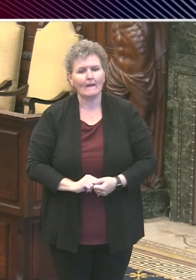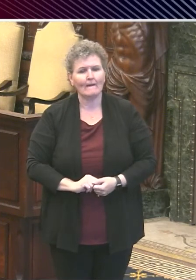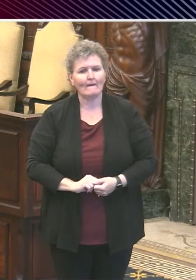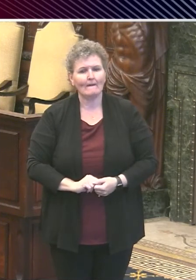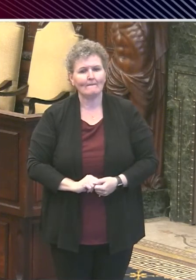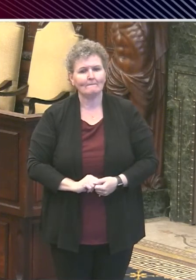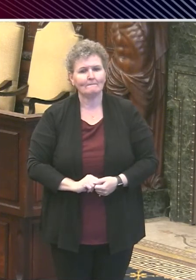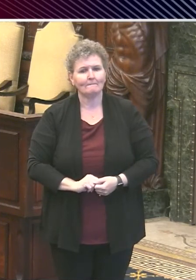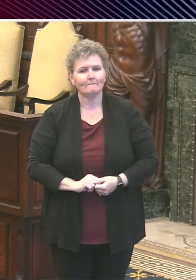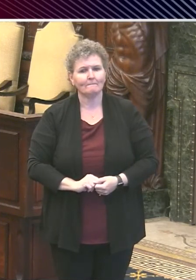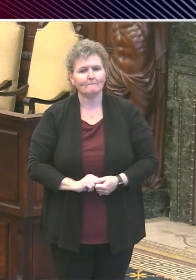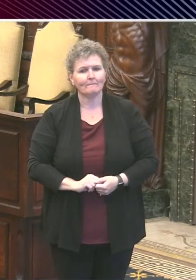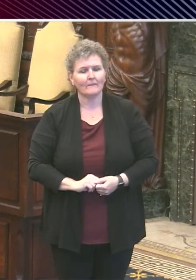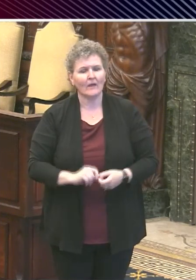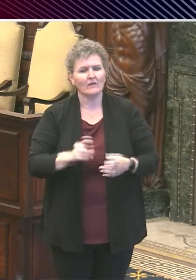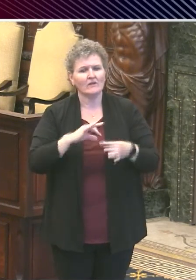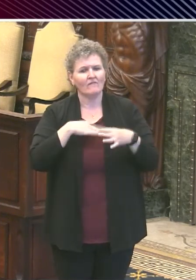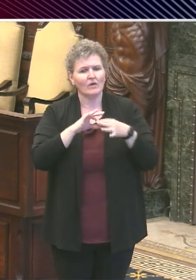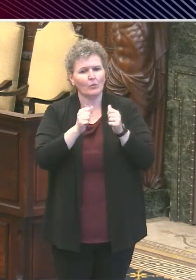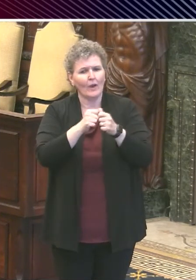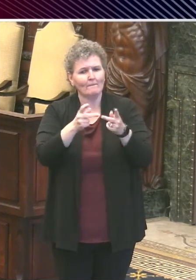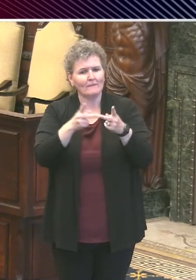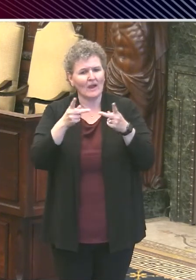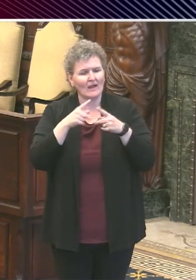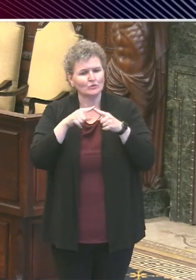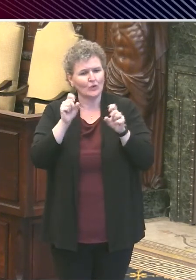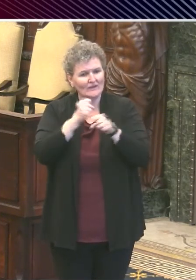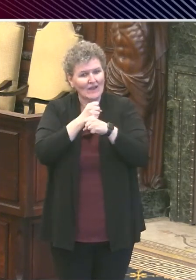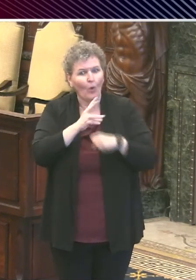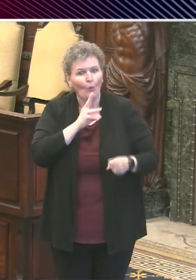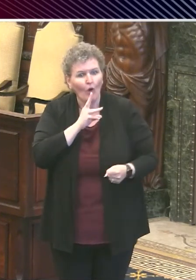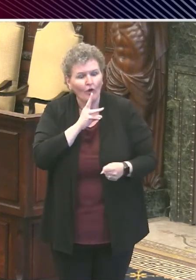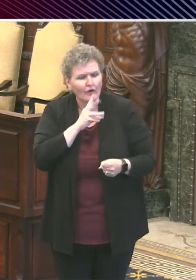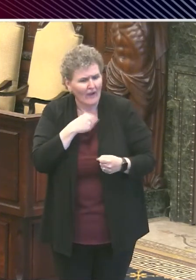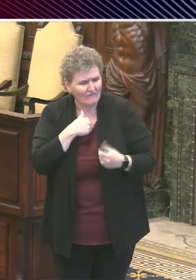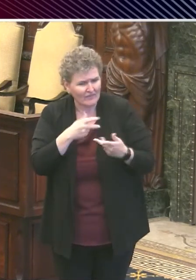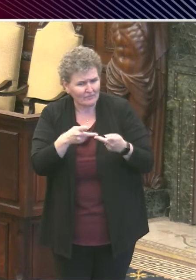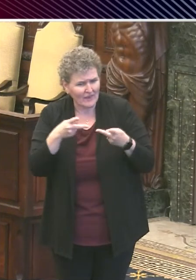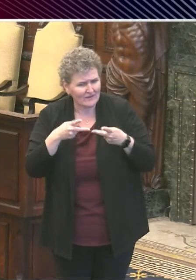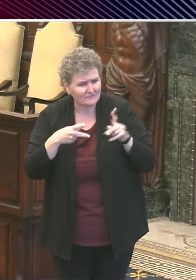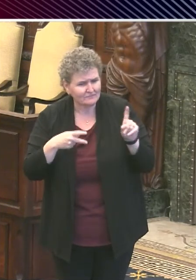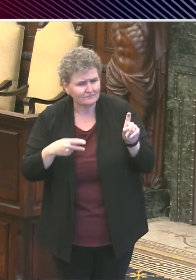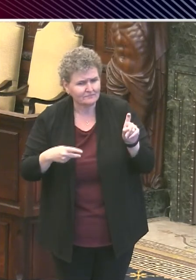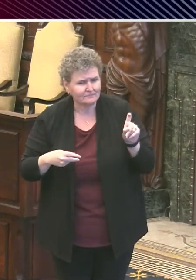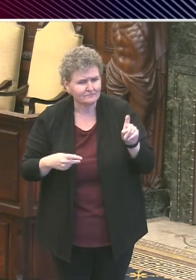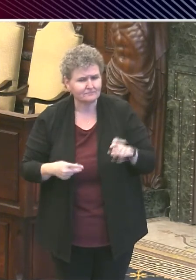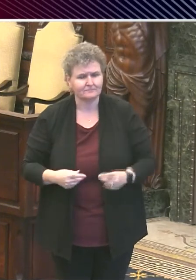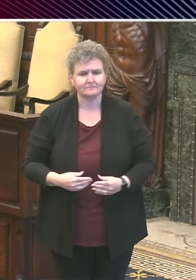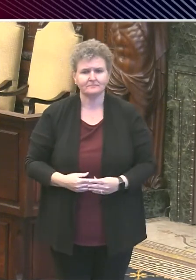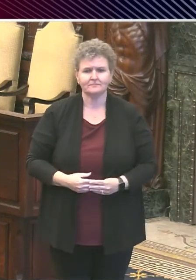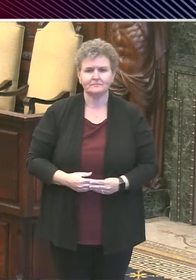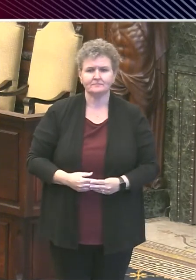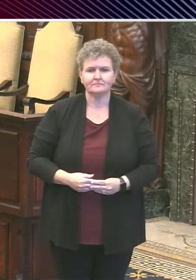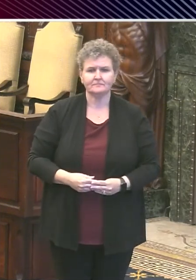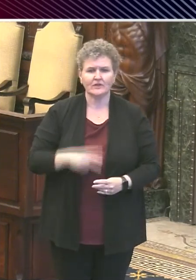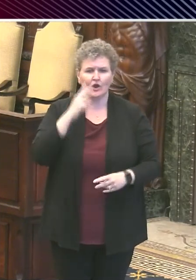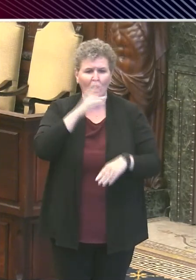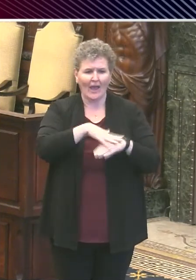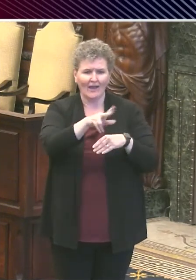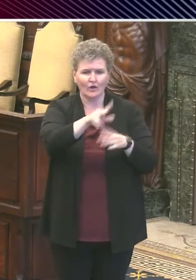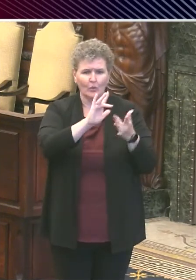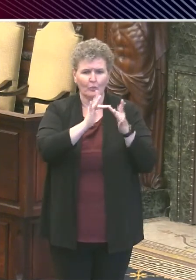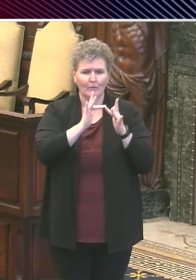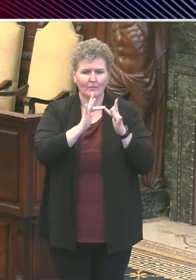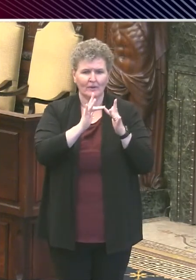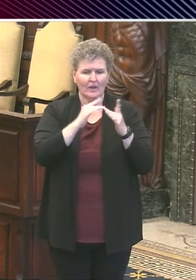or can I get access to that? I believe they are listed on the website. I don't have that in front of me, but okay. Have you